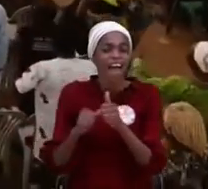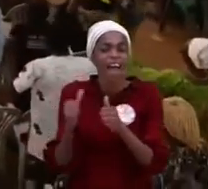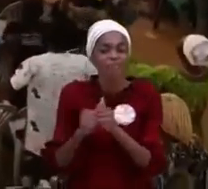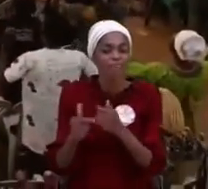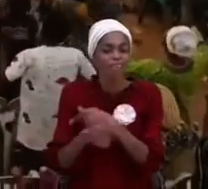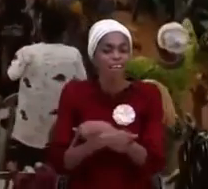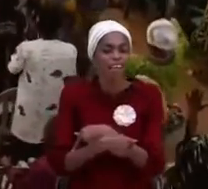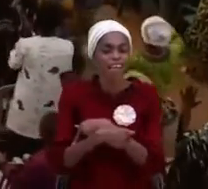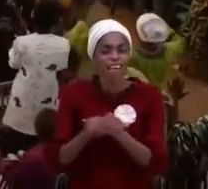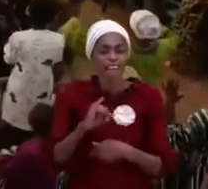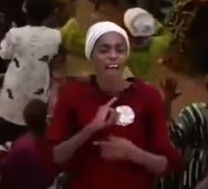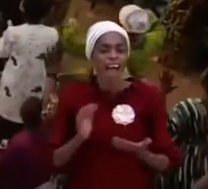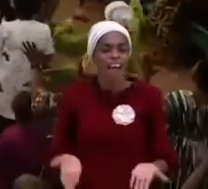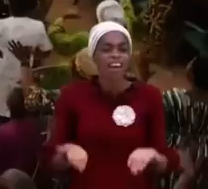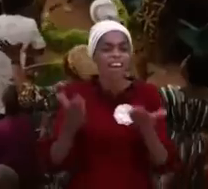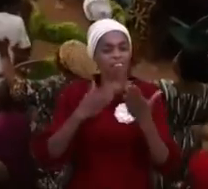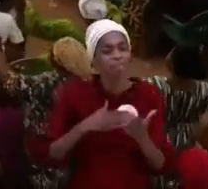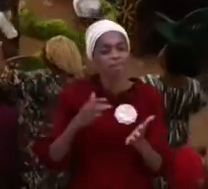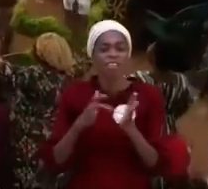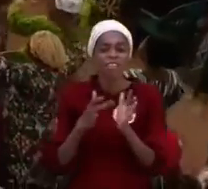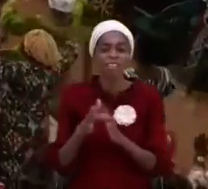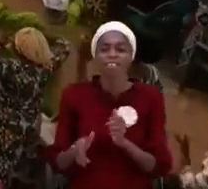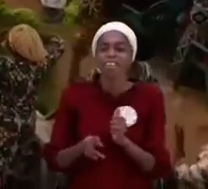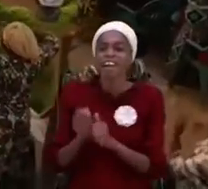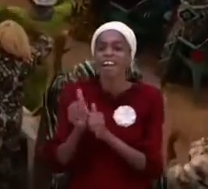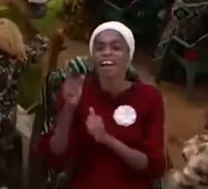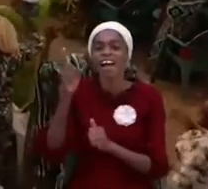higher. Lift him higher, lift him higher, lift him higher,